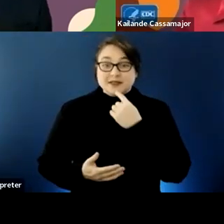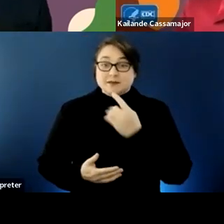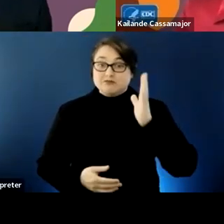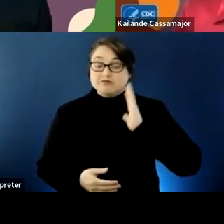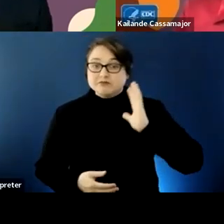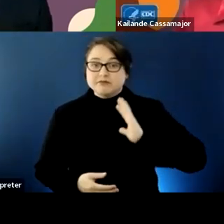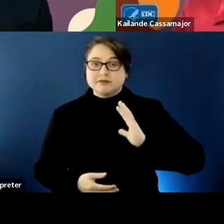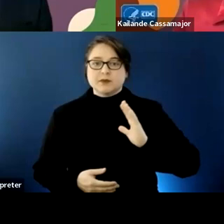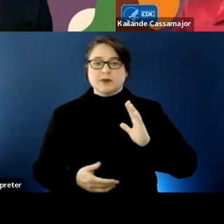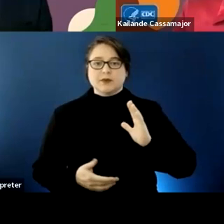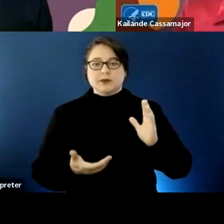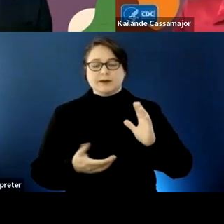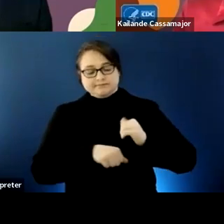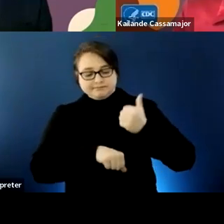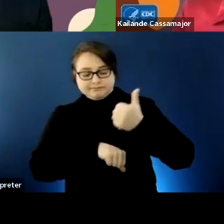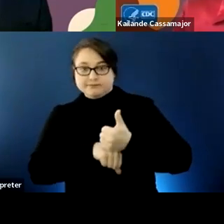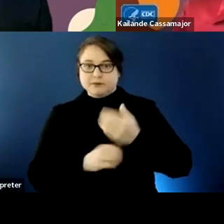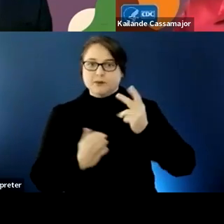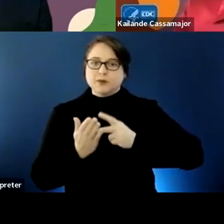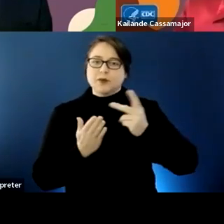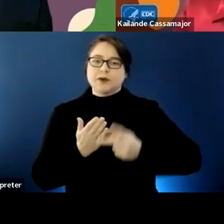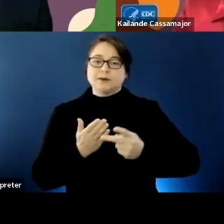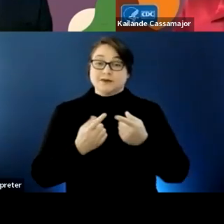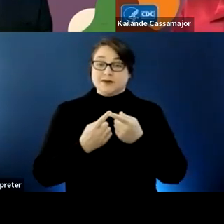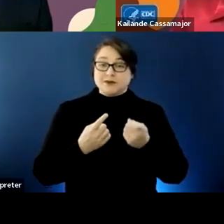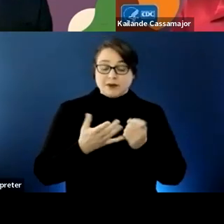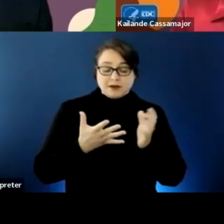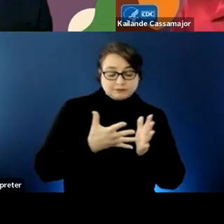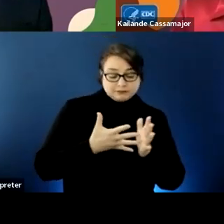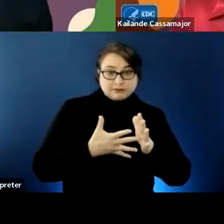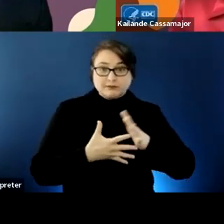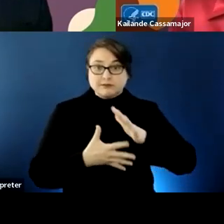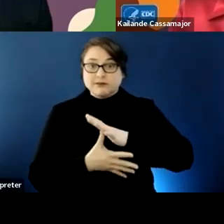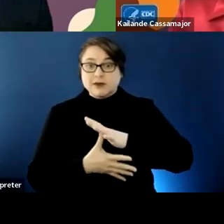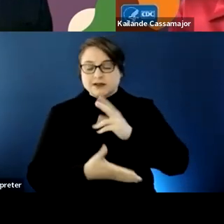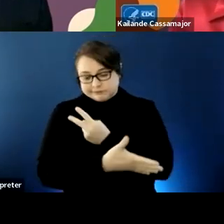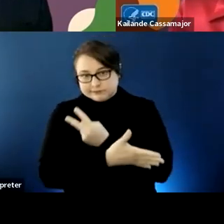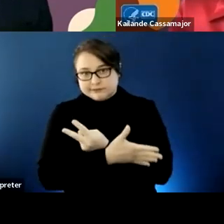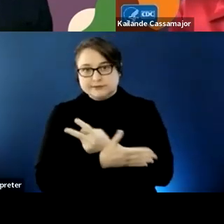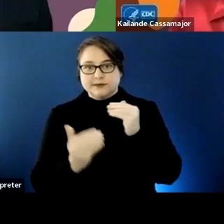of programs from the undergrad level directly into the graduate level, working with the CDC,